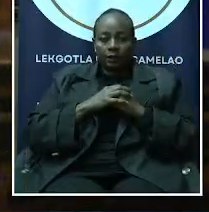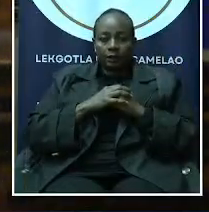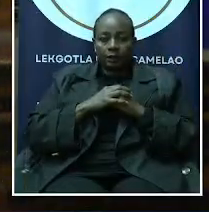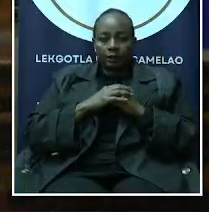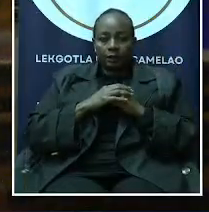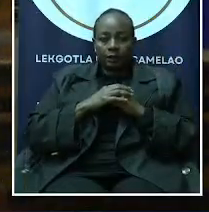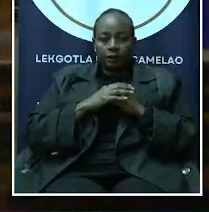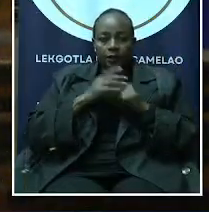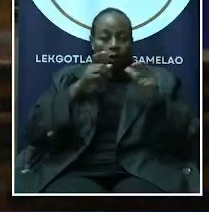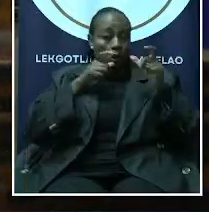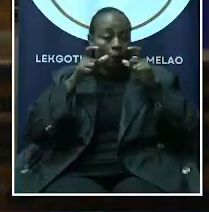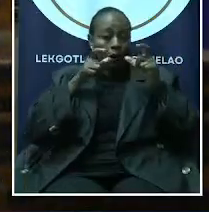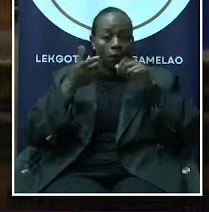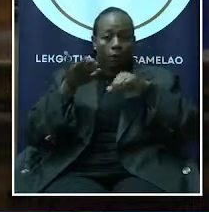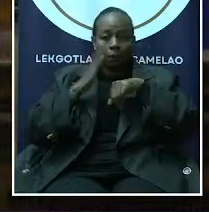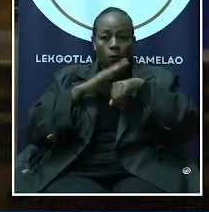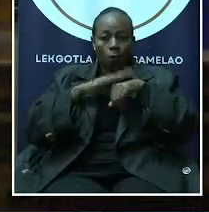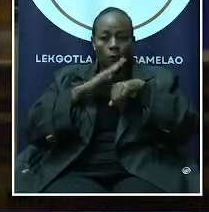inputs before?